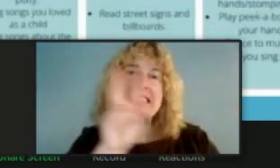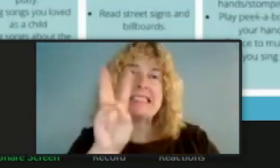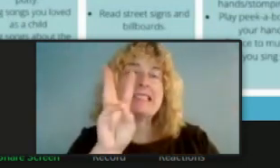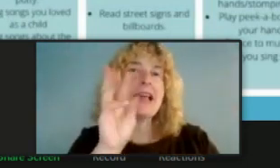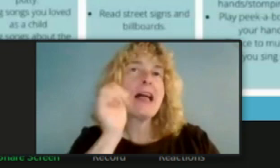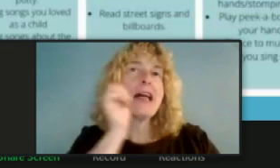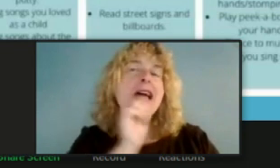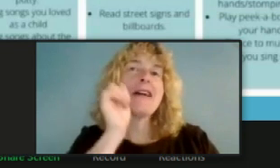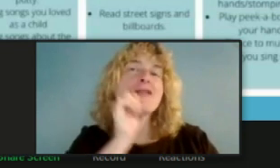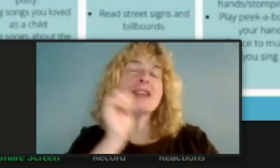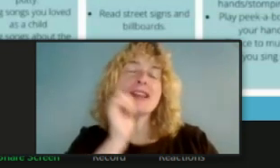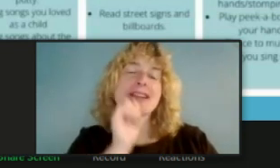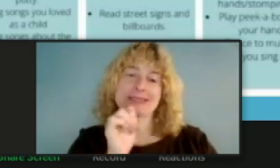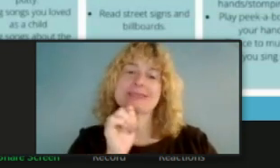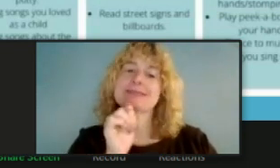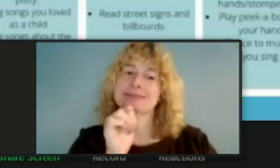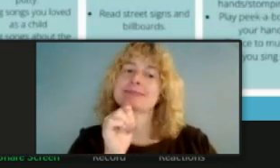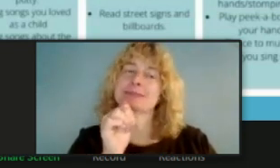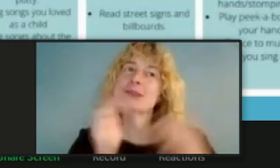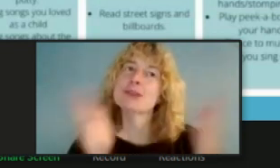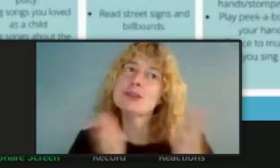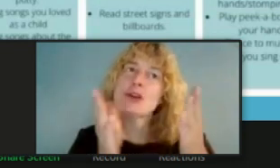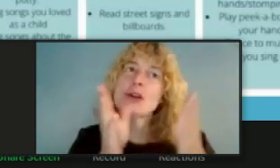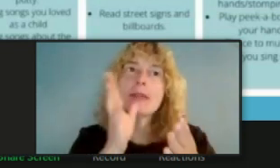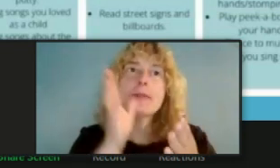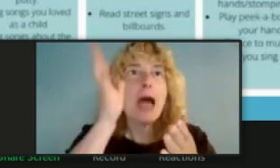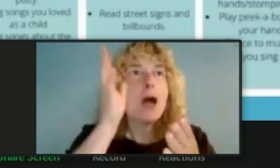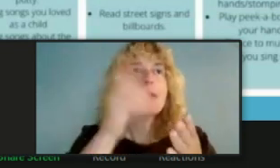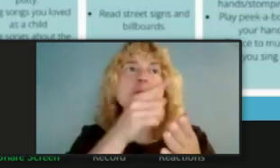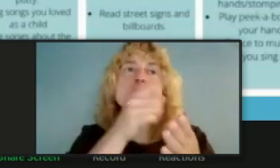encouraging the parents to encourage their children,